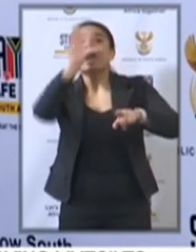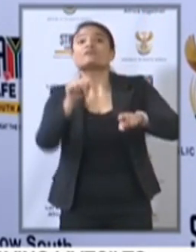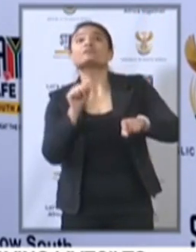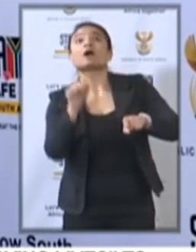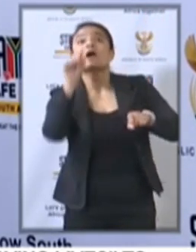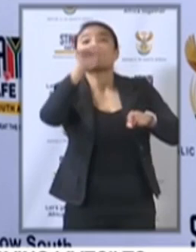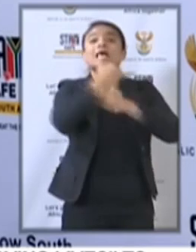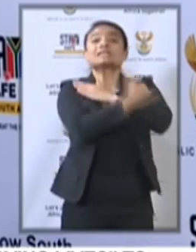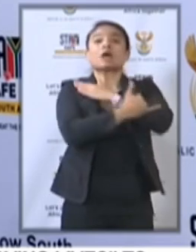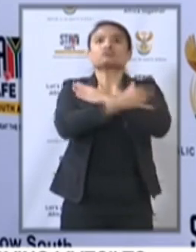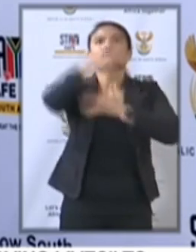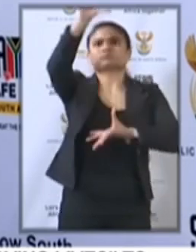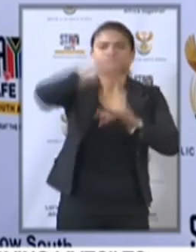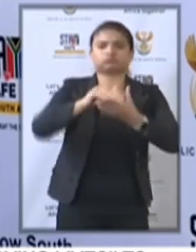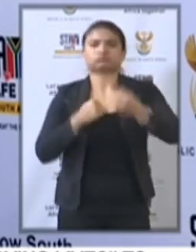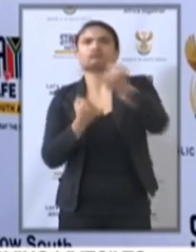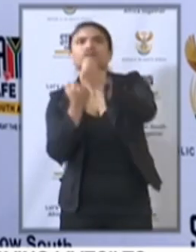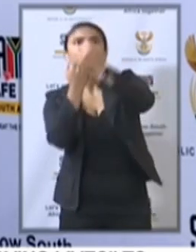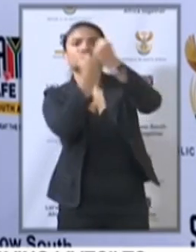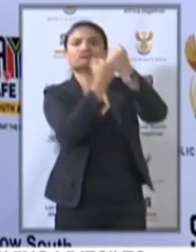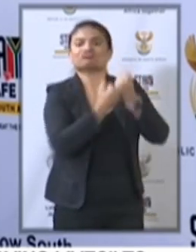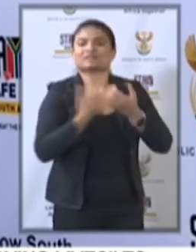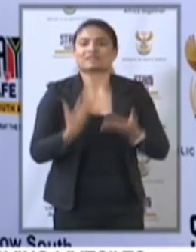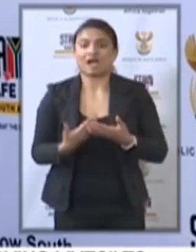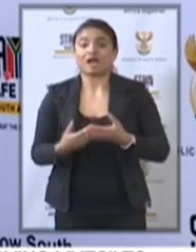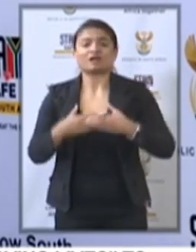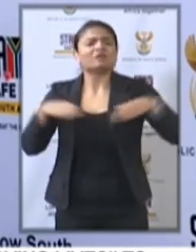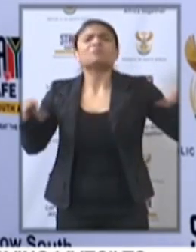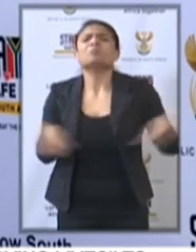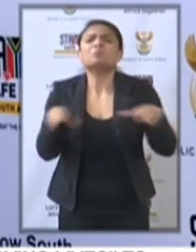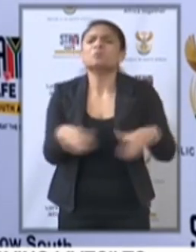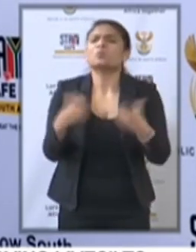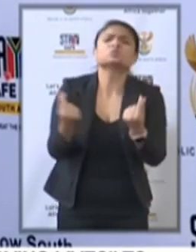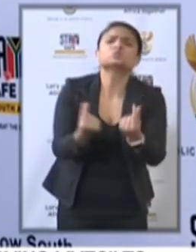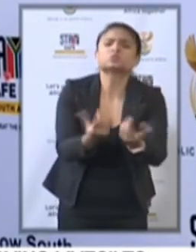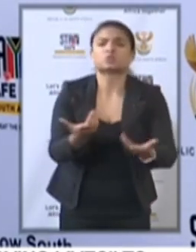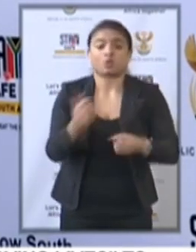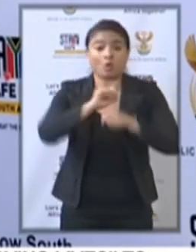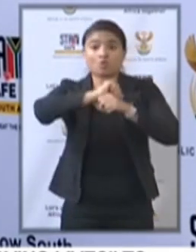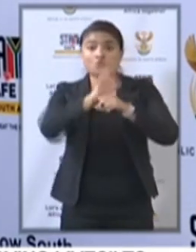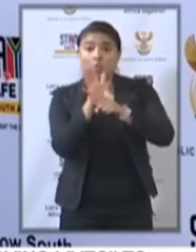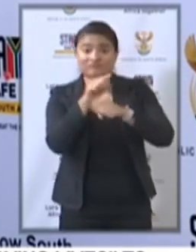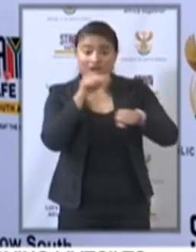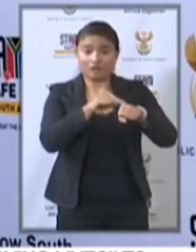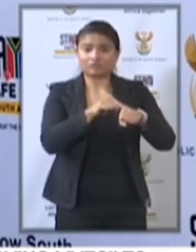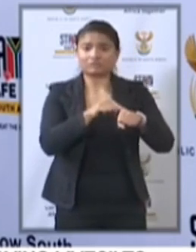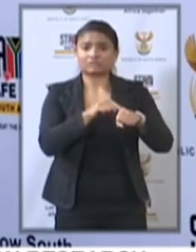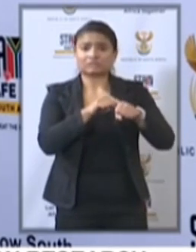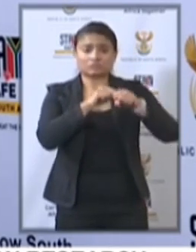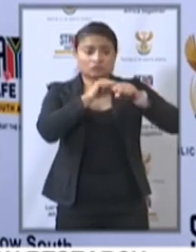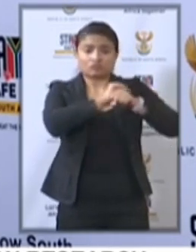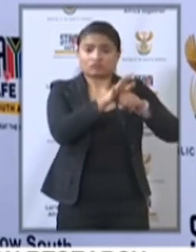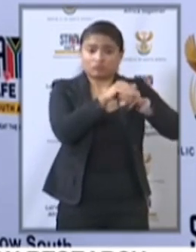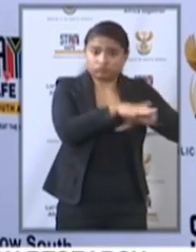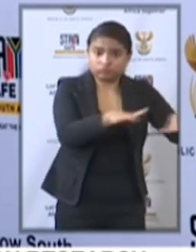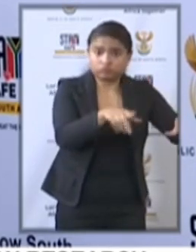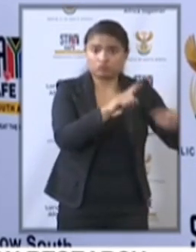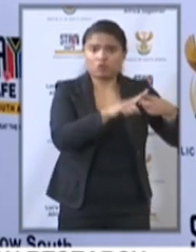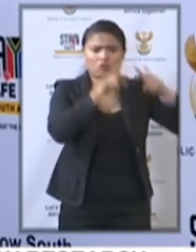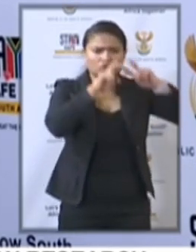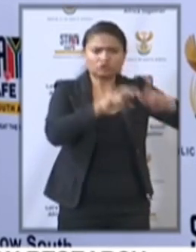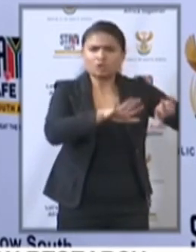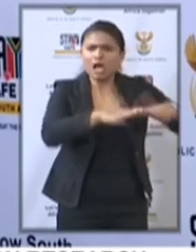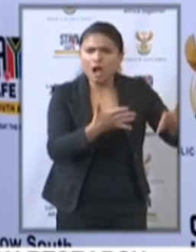funded include COVID-19 research as well as capacity building for science